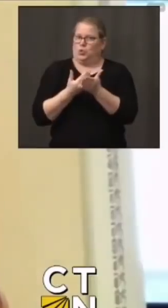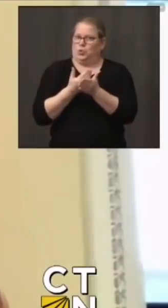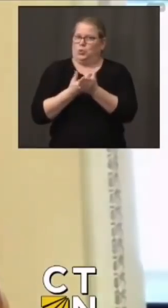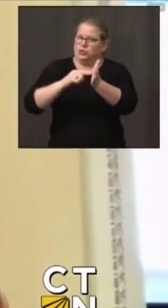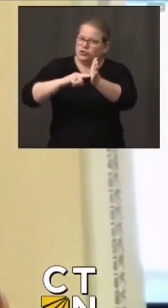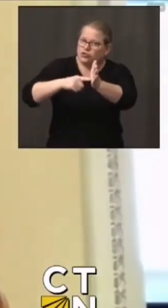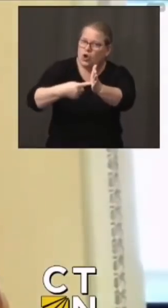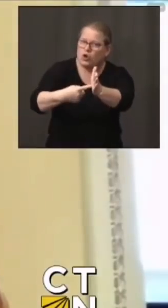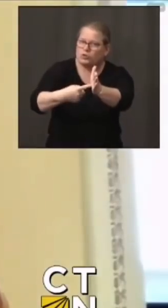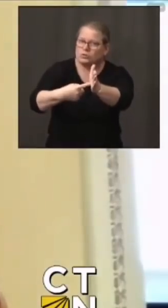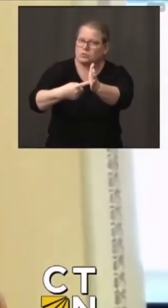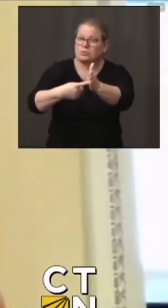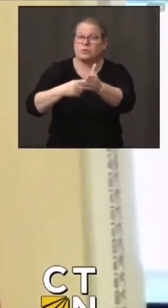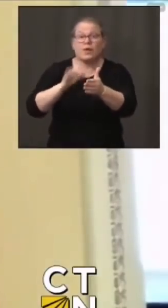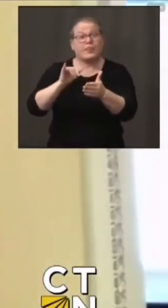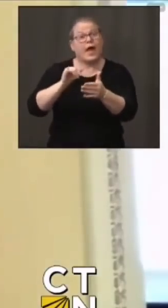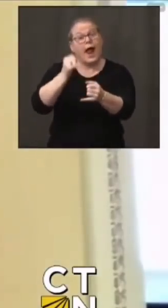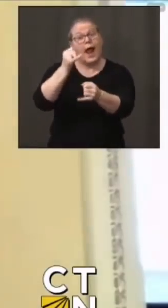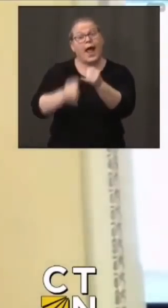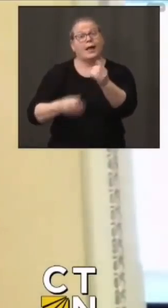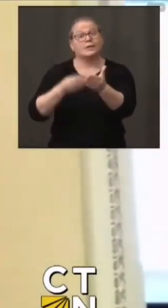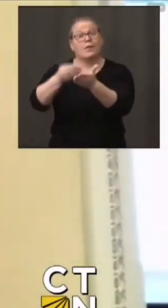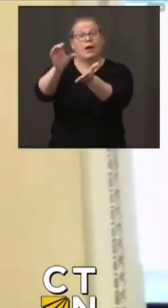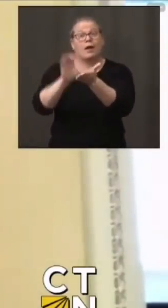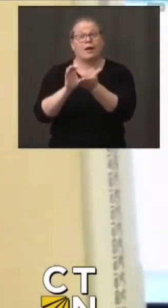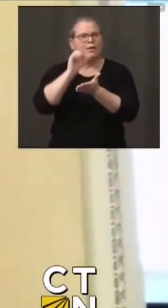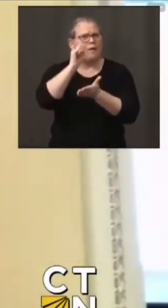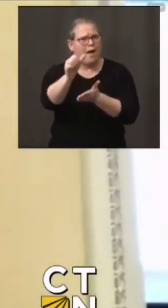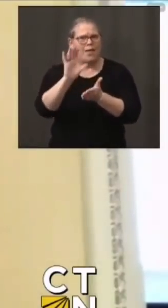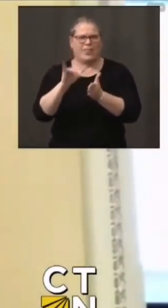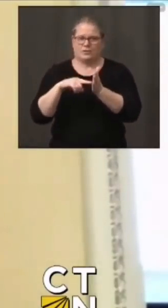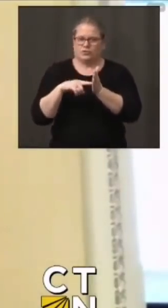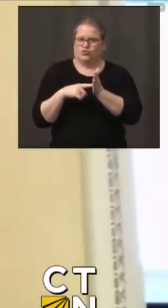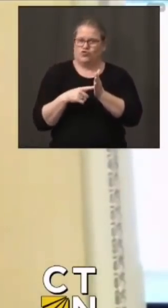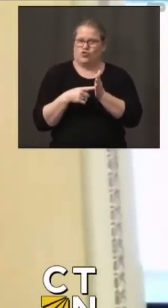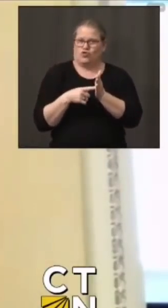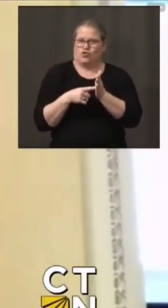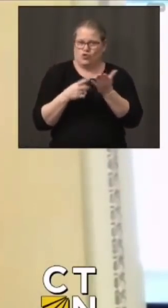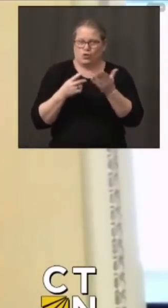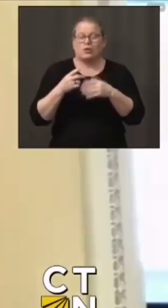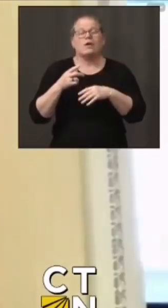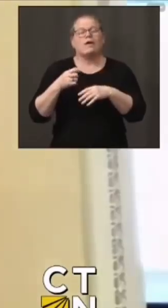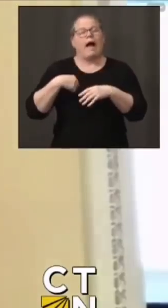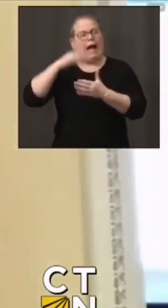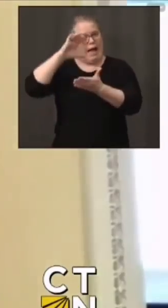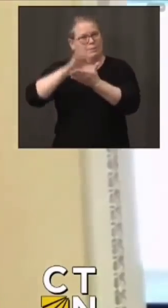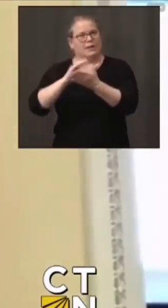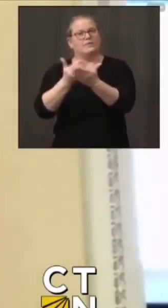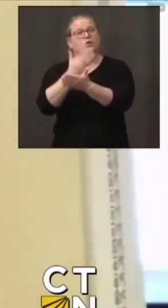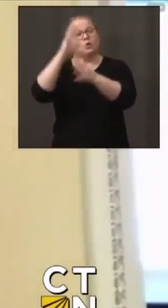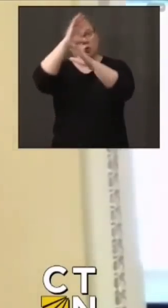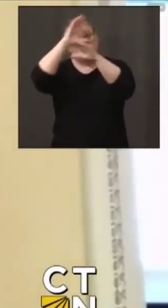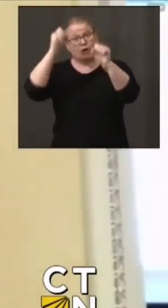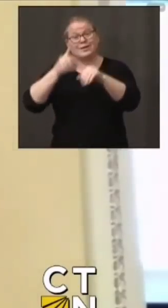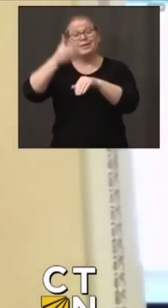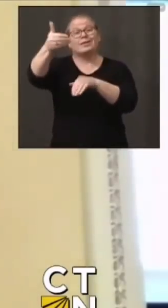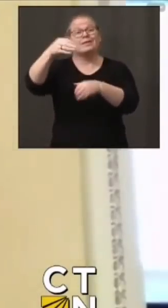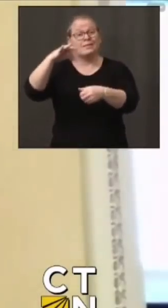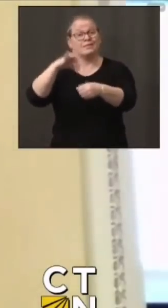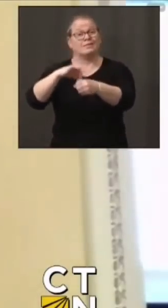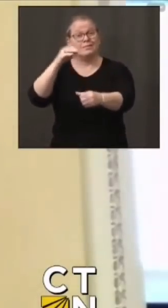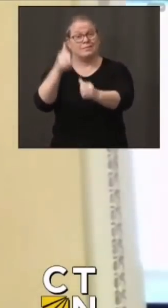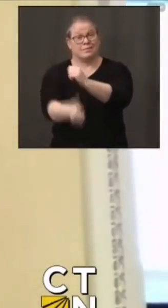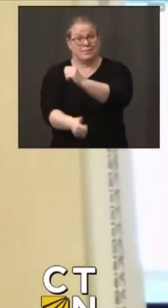is that he will come to the Congress and ask for additional funding to speed up vaccine production